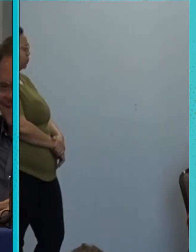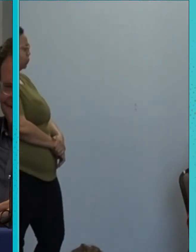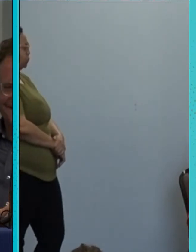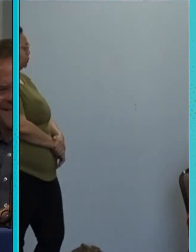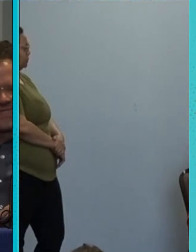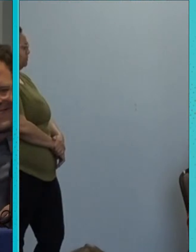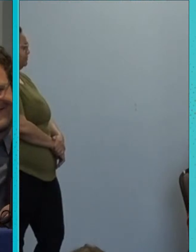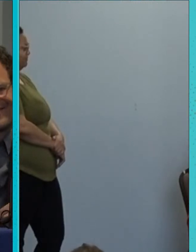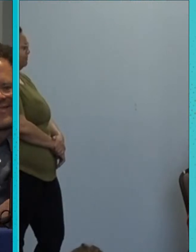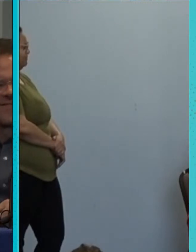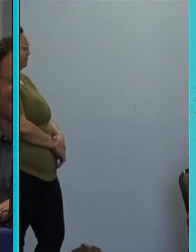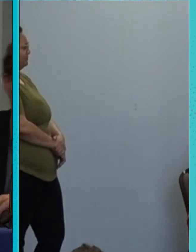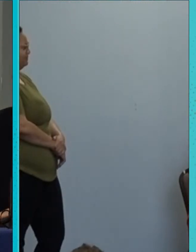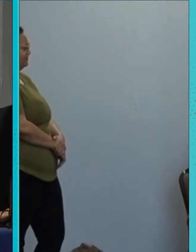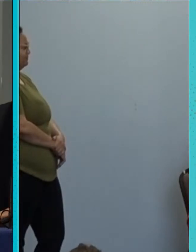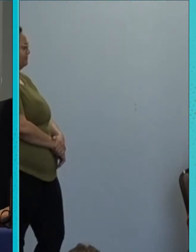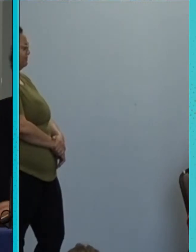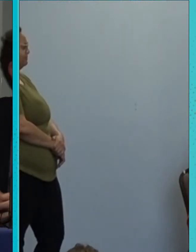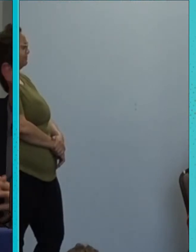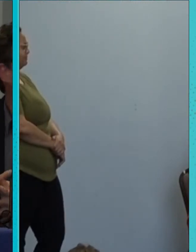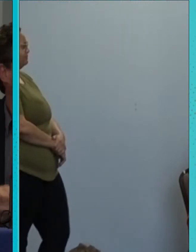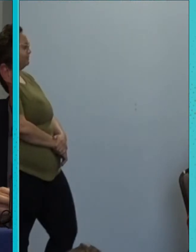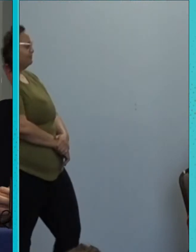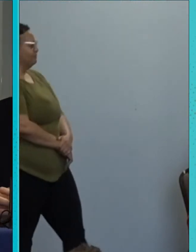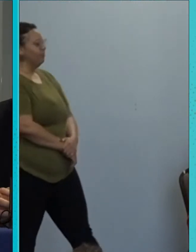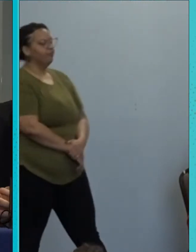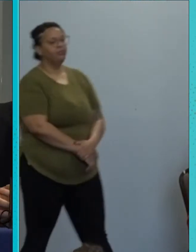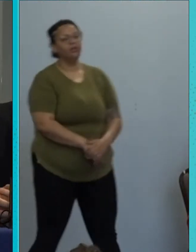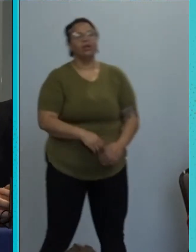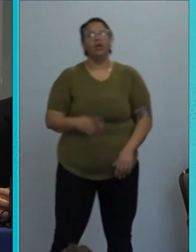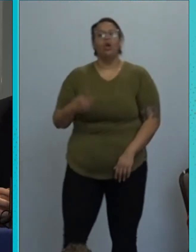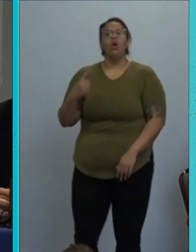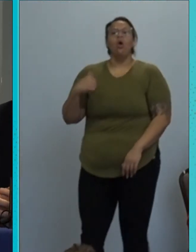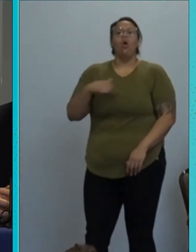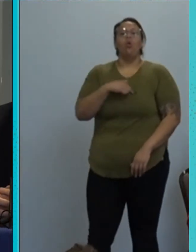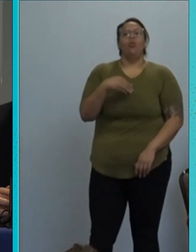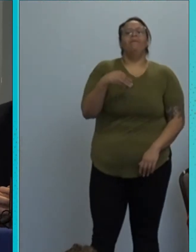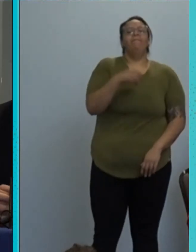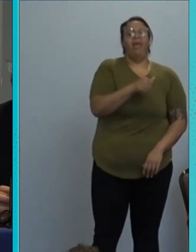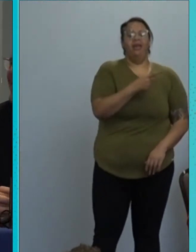that. He paid him to say that.